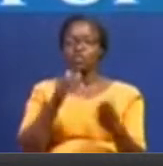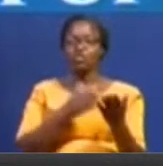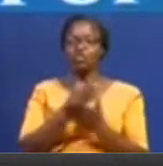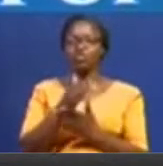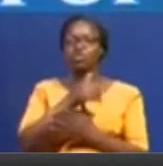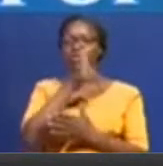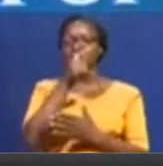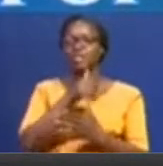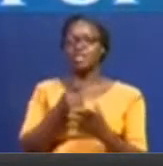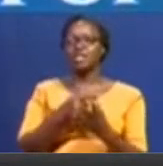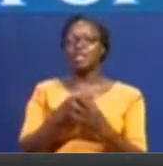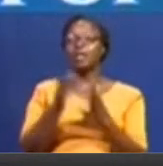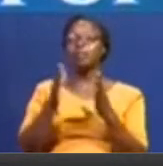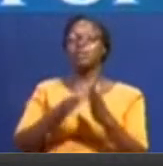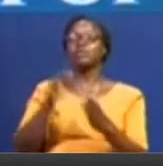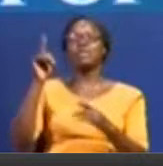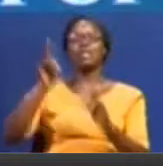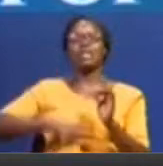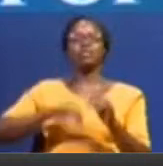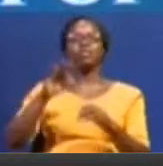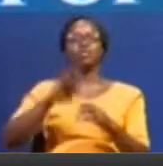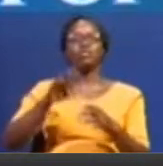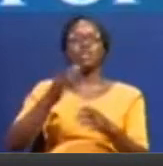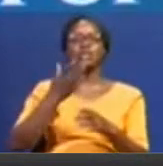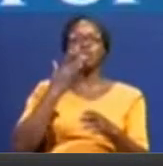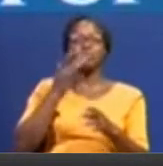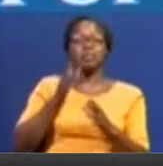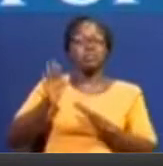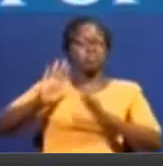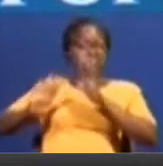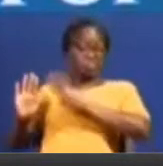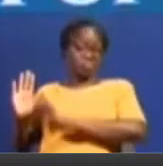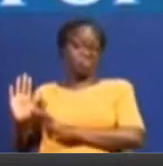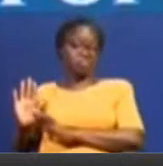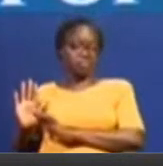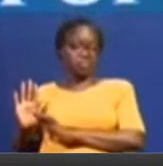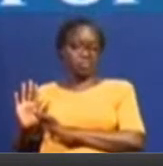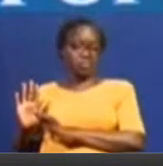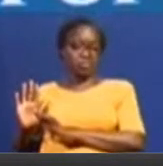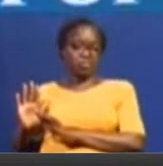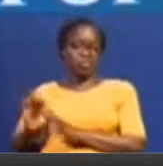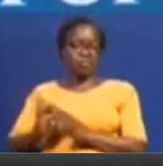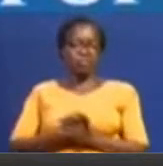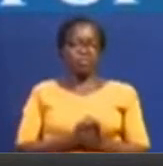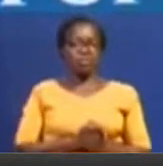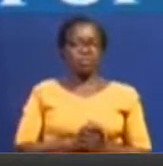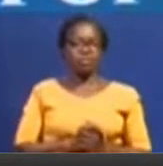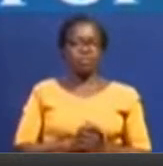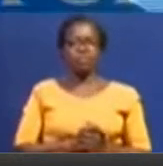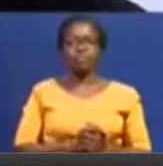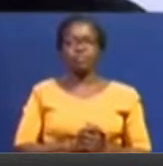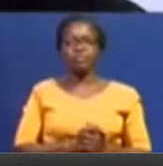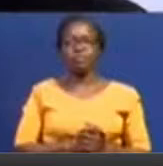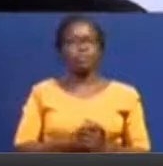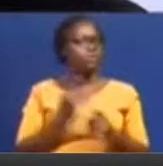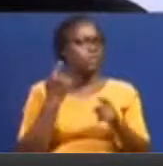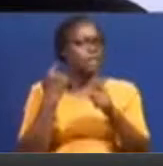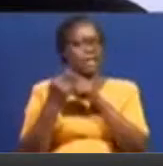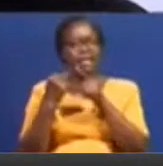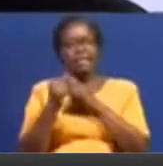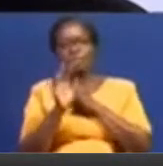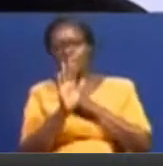that person is not able to vote. They would prefer to keep away from the ballot. Yes. In your